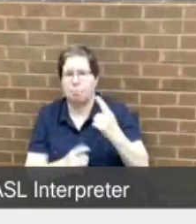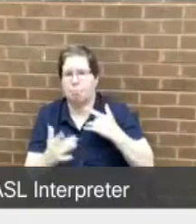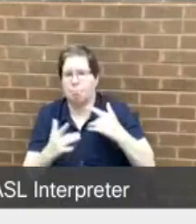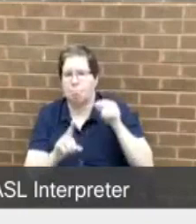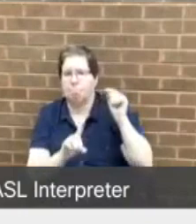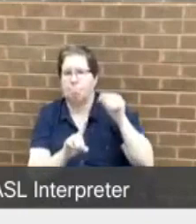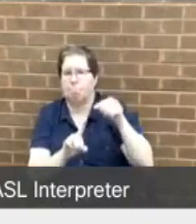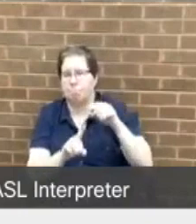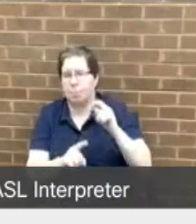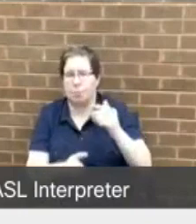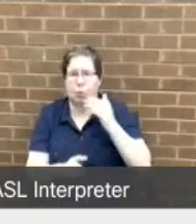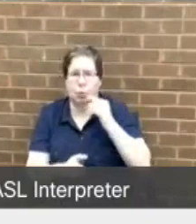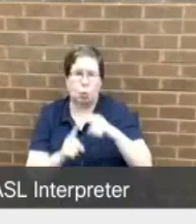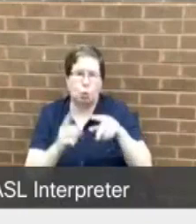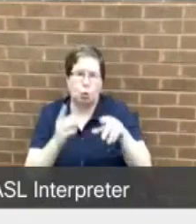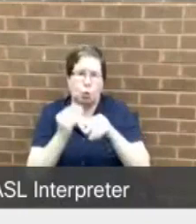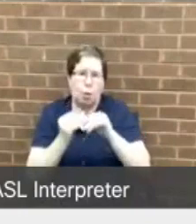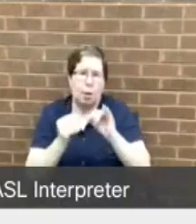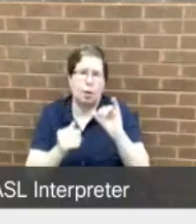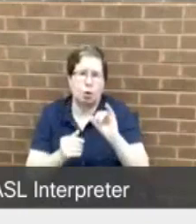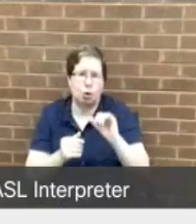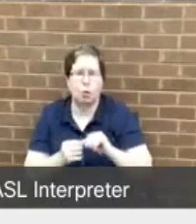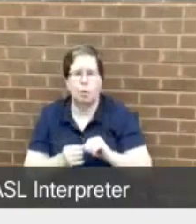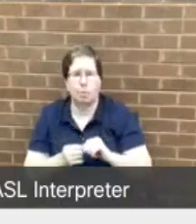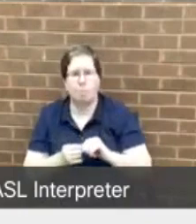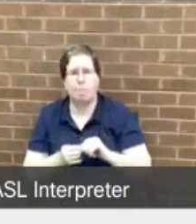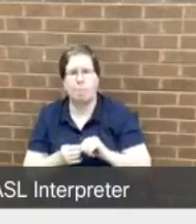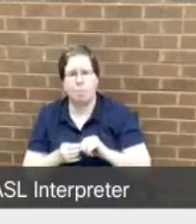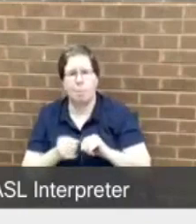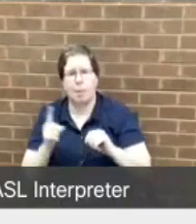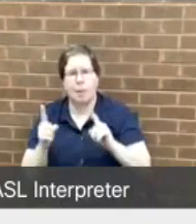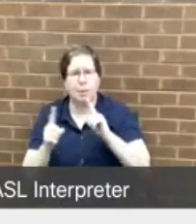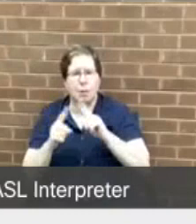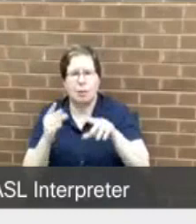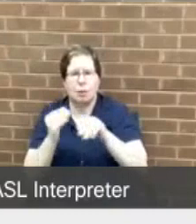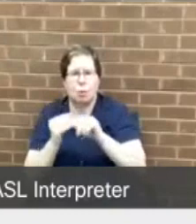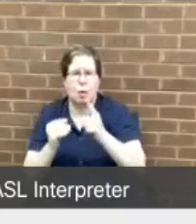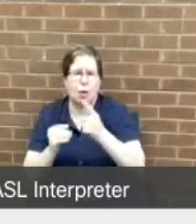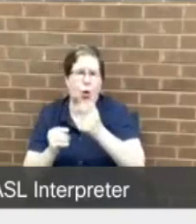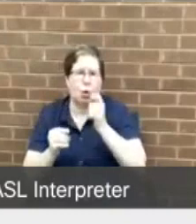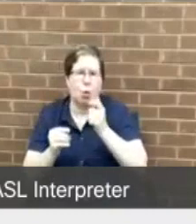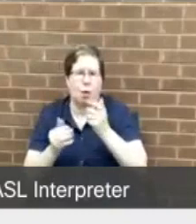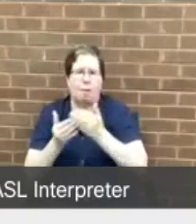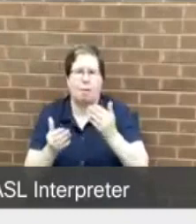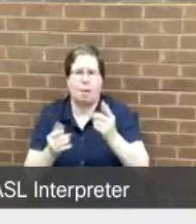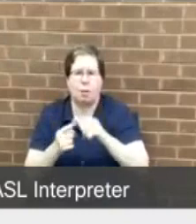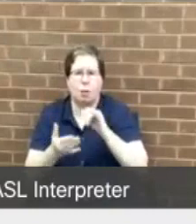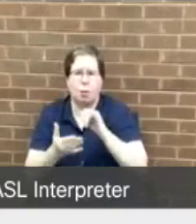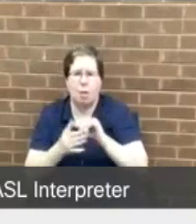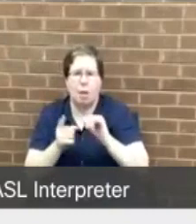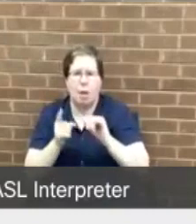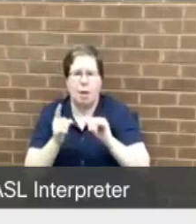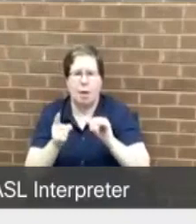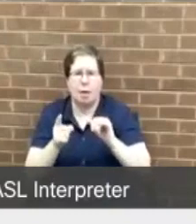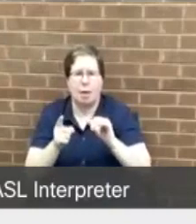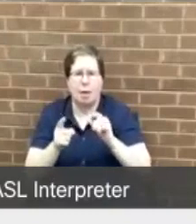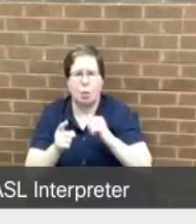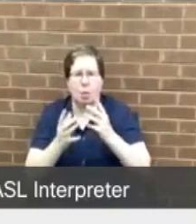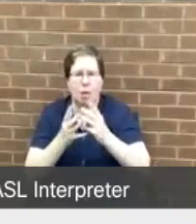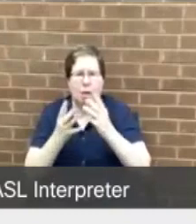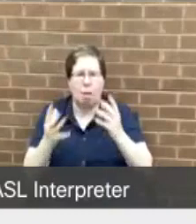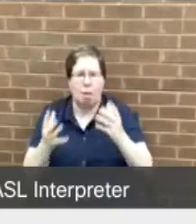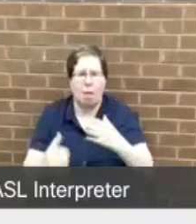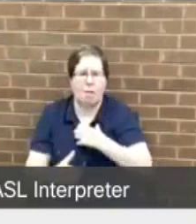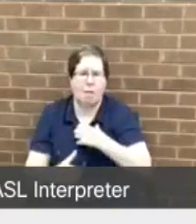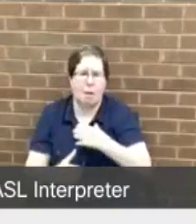might be a good one to add. So yeah, and let me just add one other quick thing to that, which would be we get a lot of